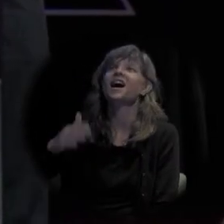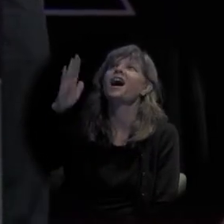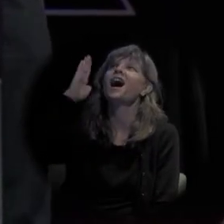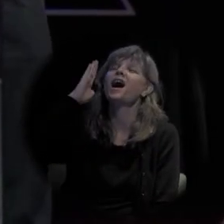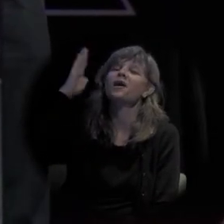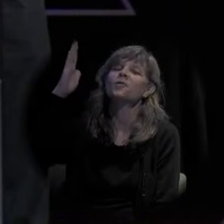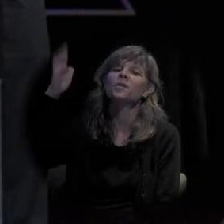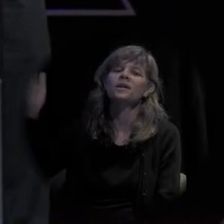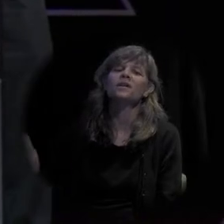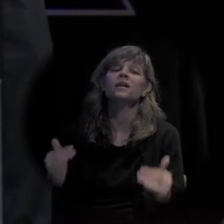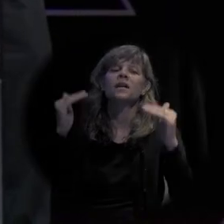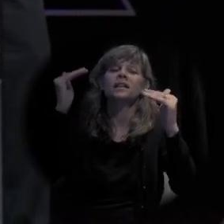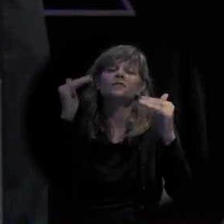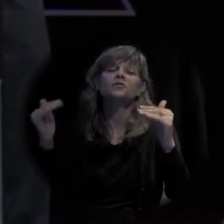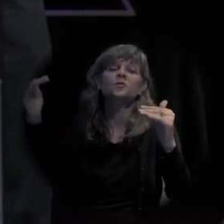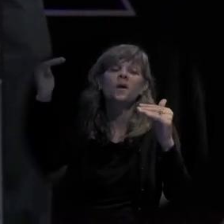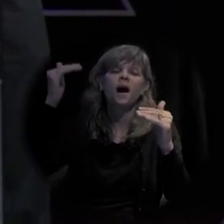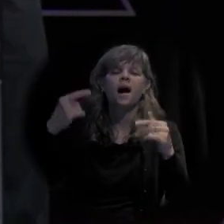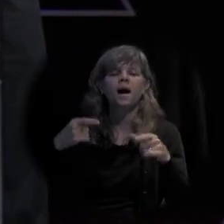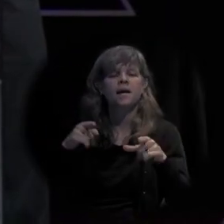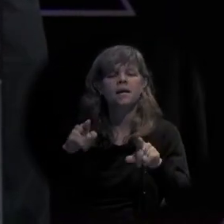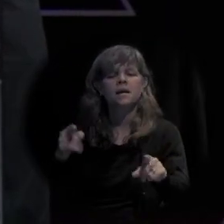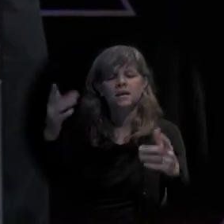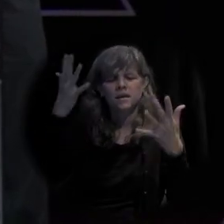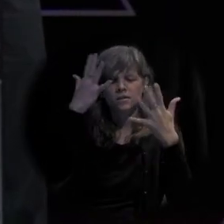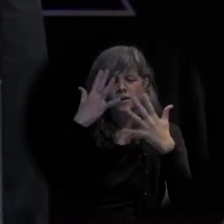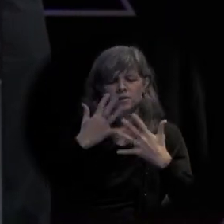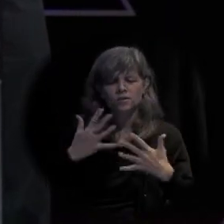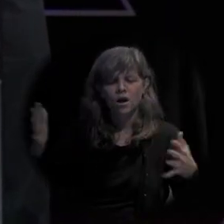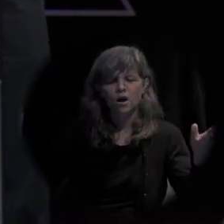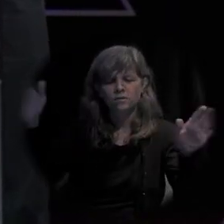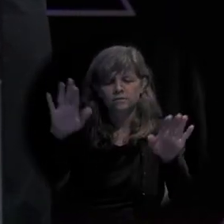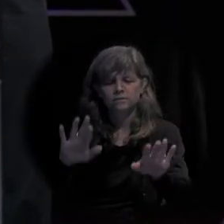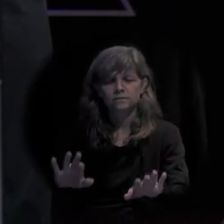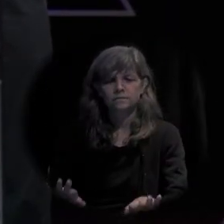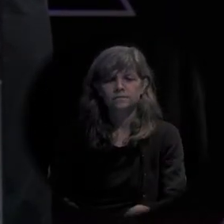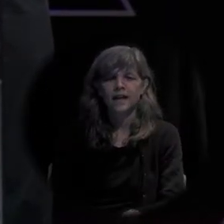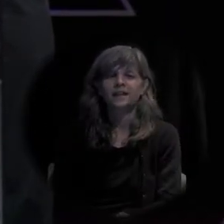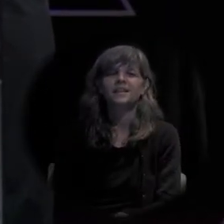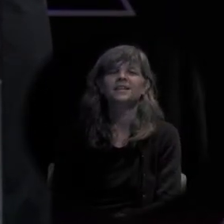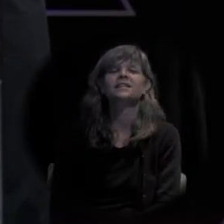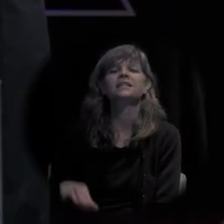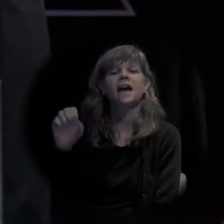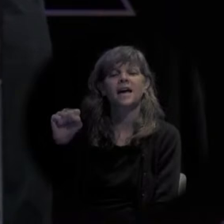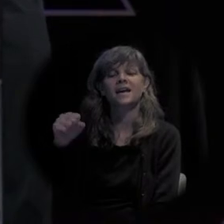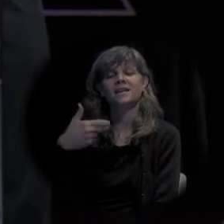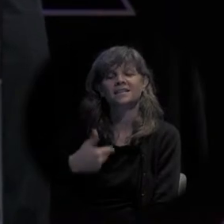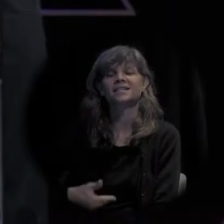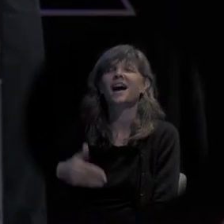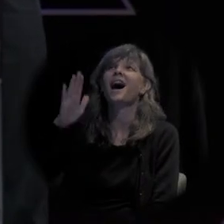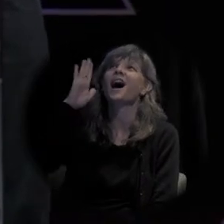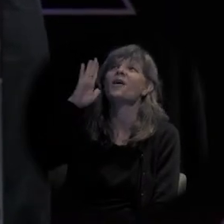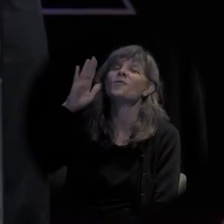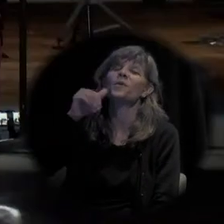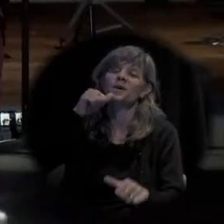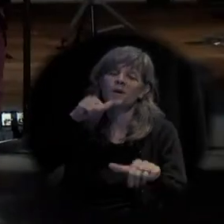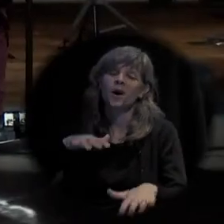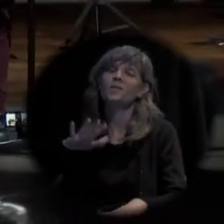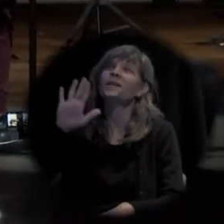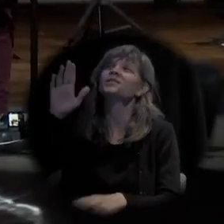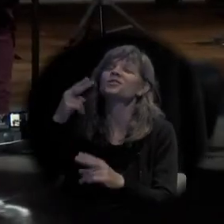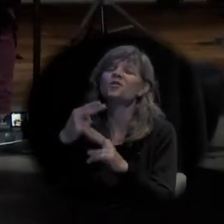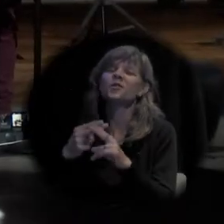Yes, I will lift you high in the lowest valley. Yes, I